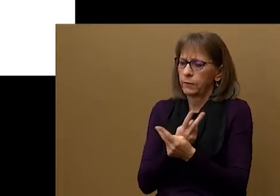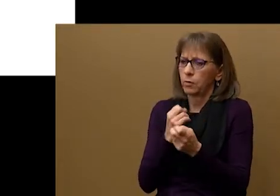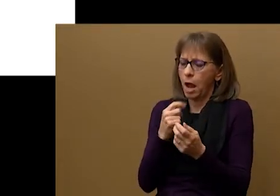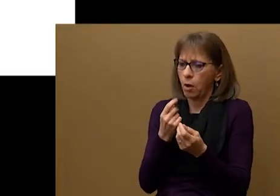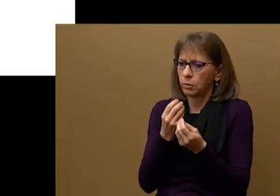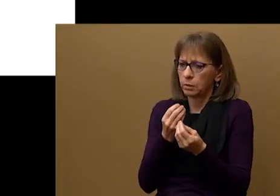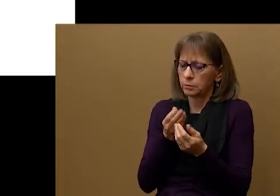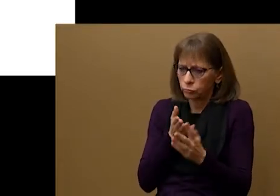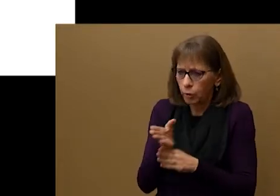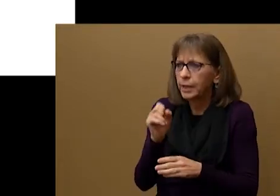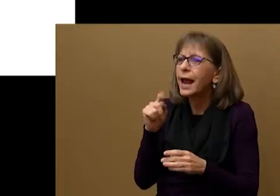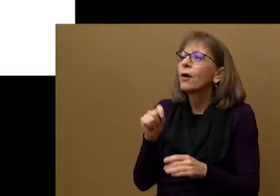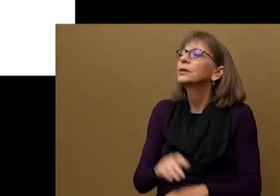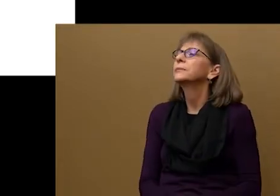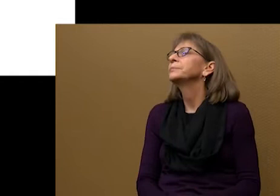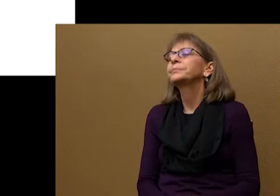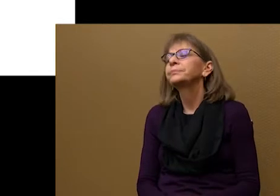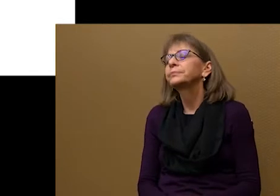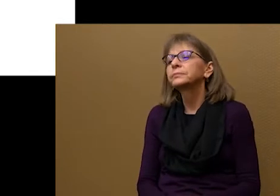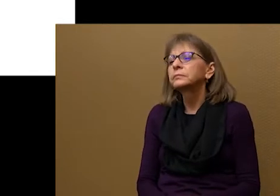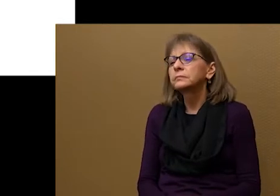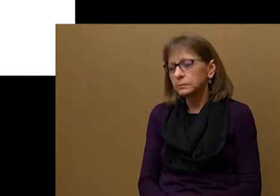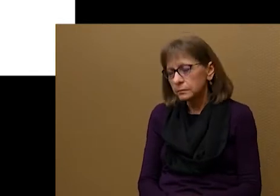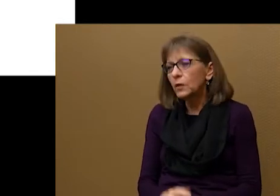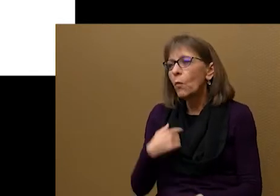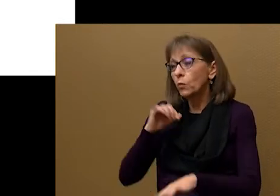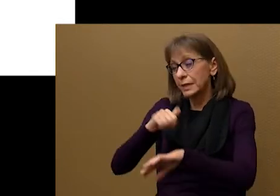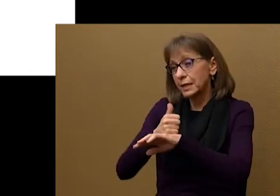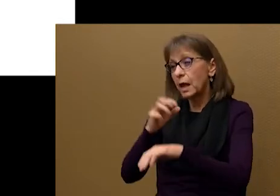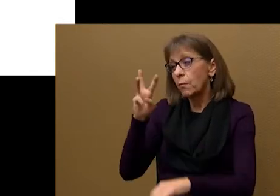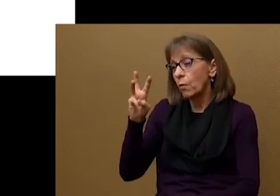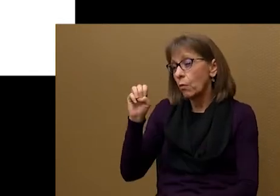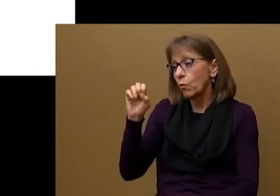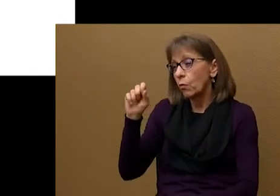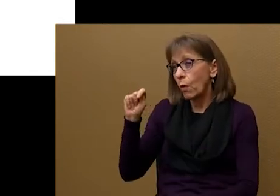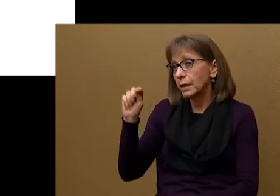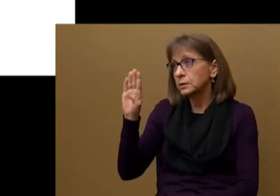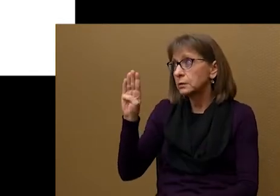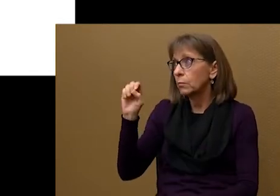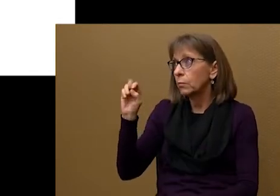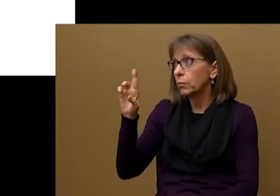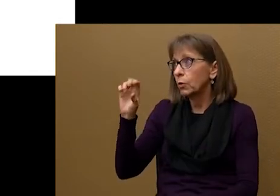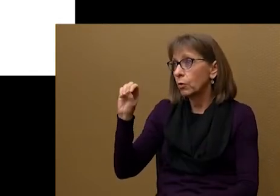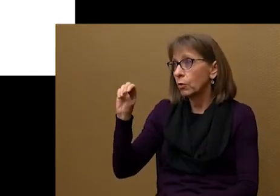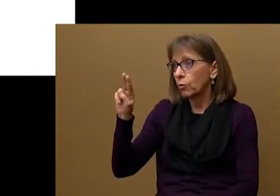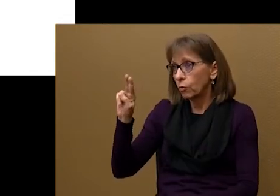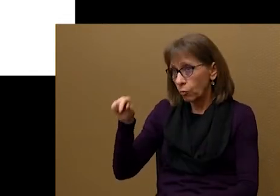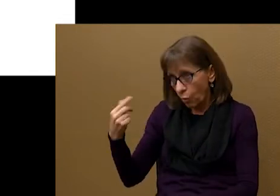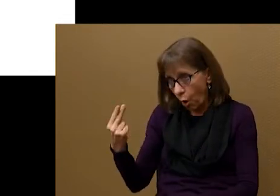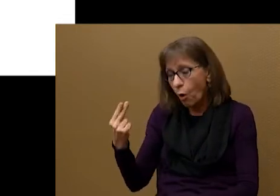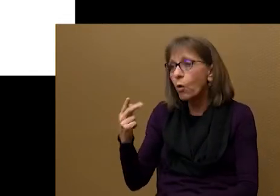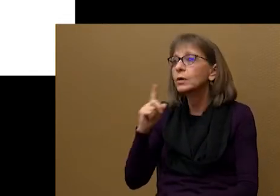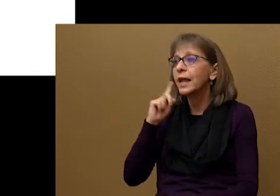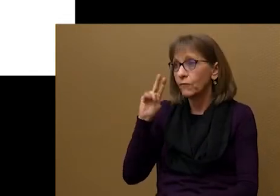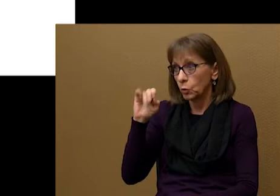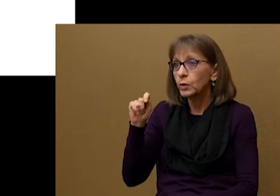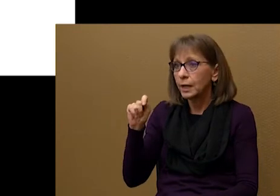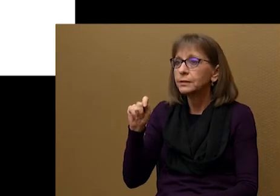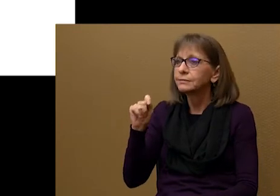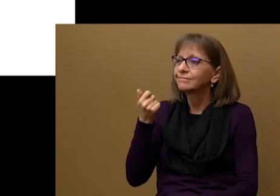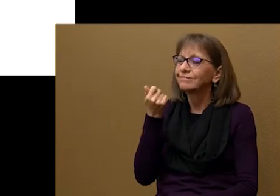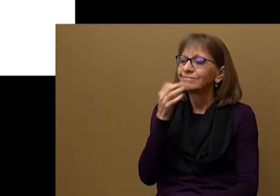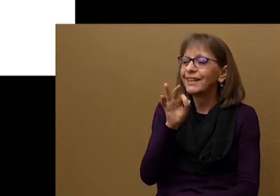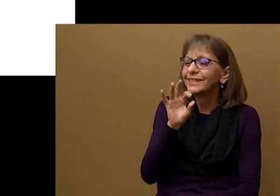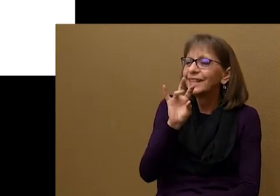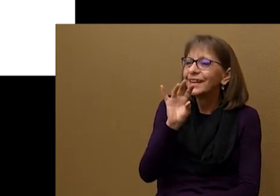world. Now, an interesting thing, one of the things it meant for us when we set up the Westboro Deaf Unit, this is 1986, it was set up by